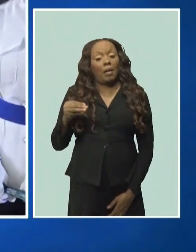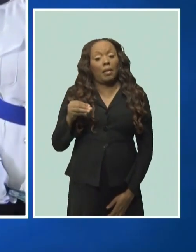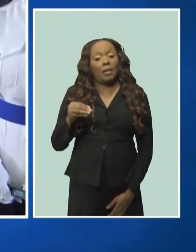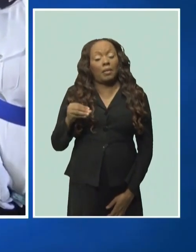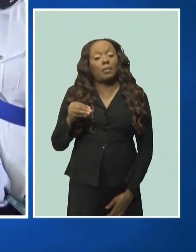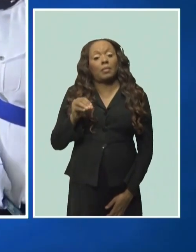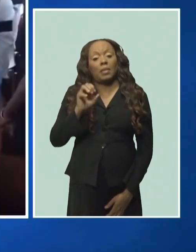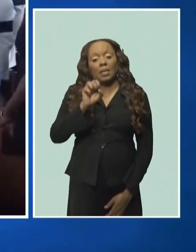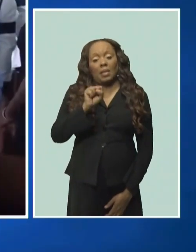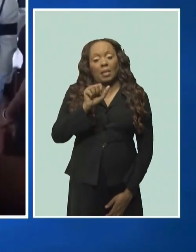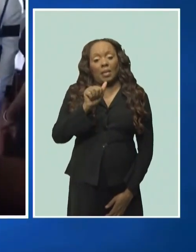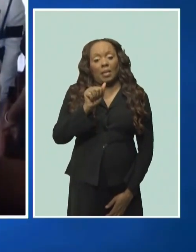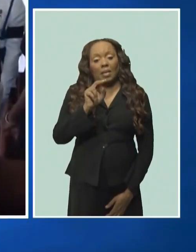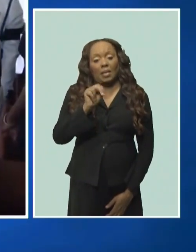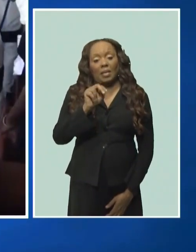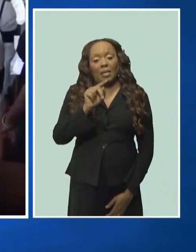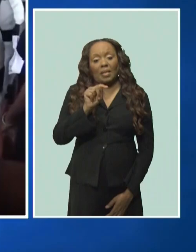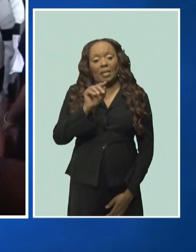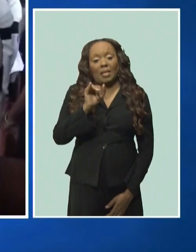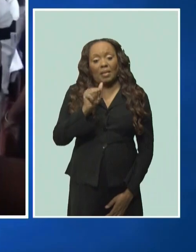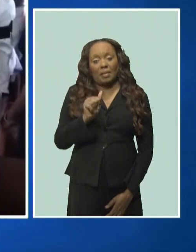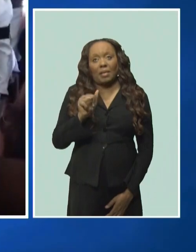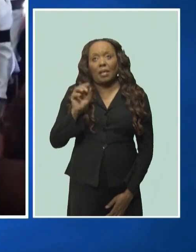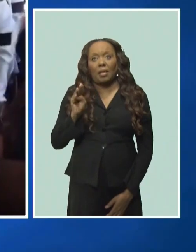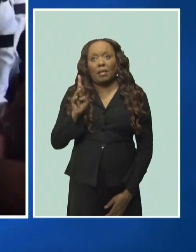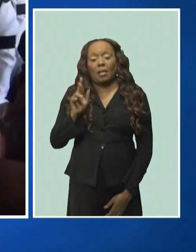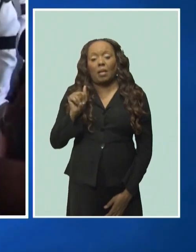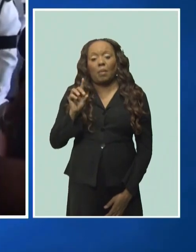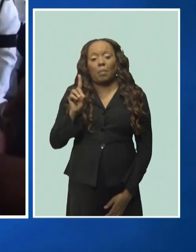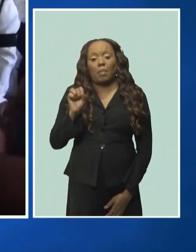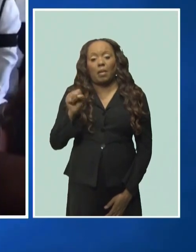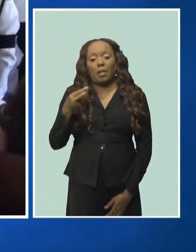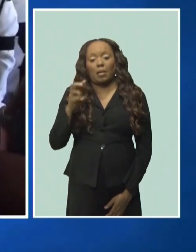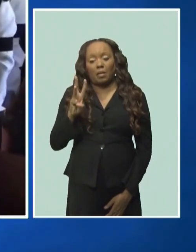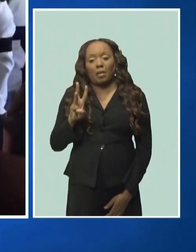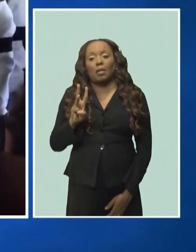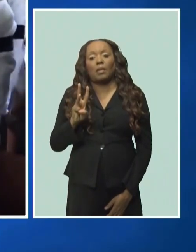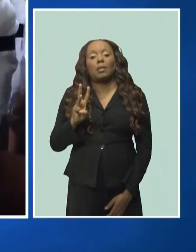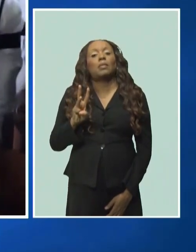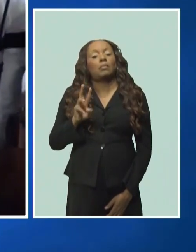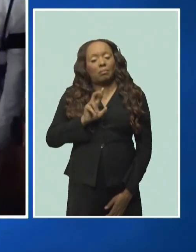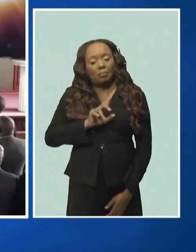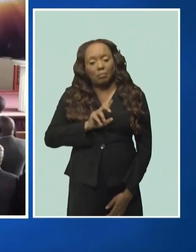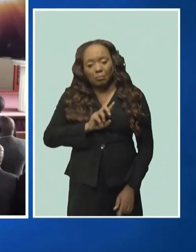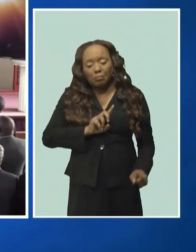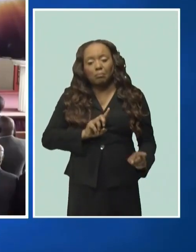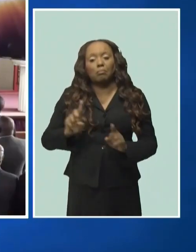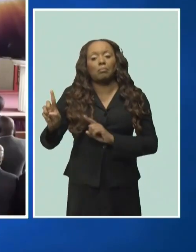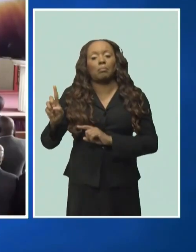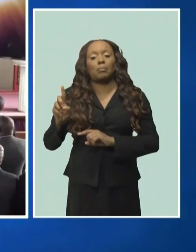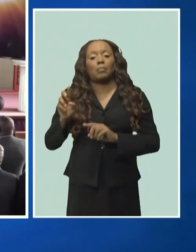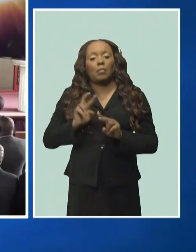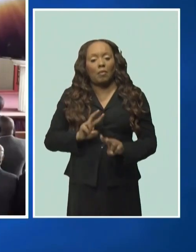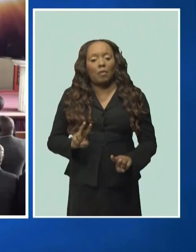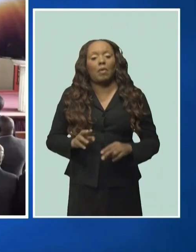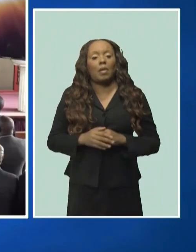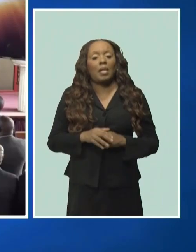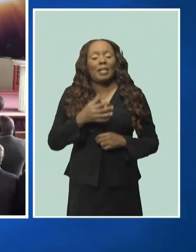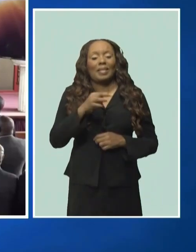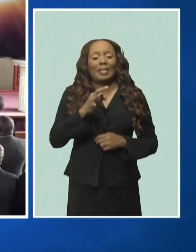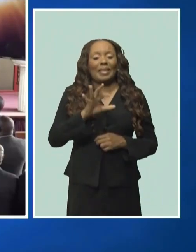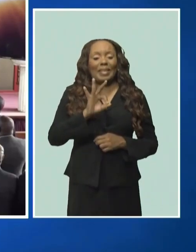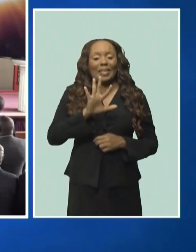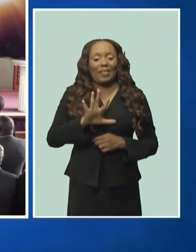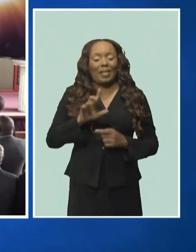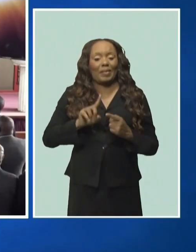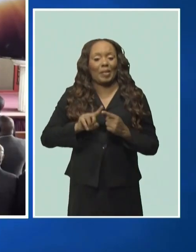of dignitaries who attended the funeral service for Grantley Watson, who was Commissioner of Police from 1995 to